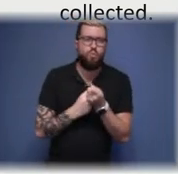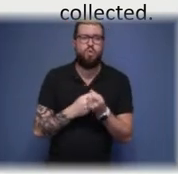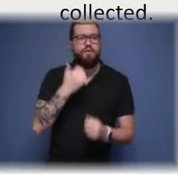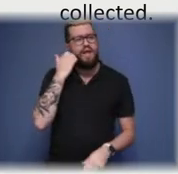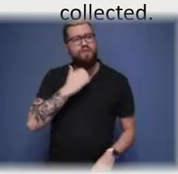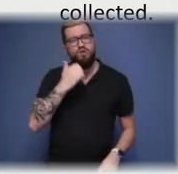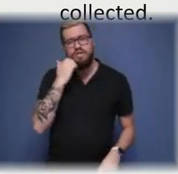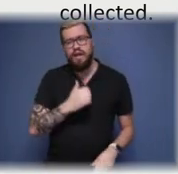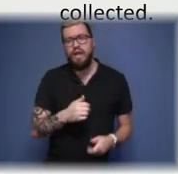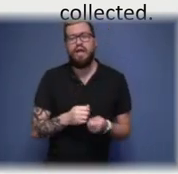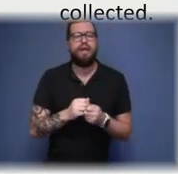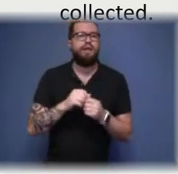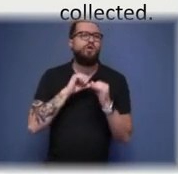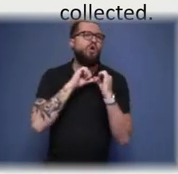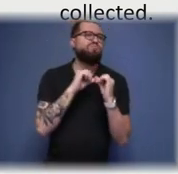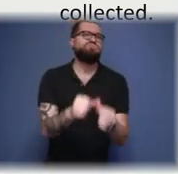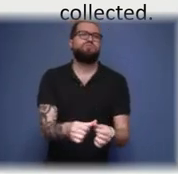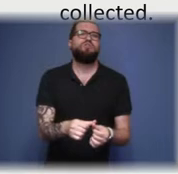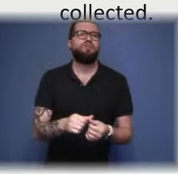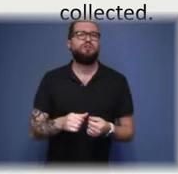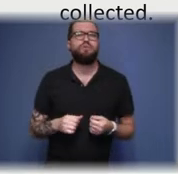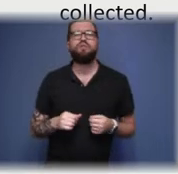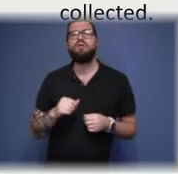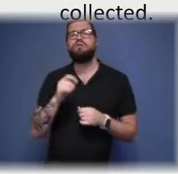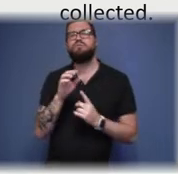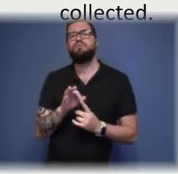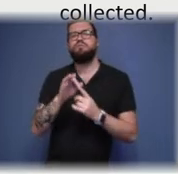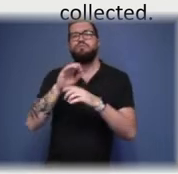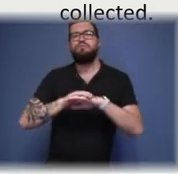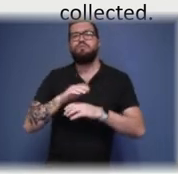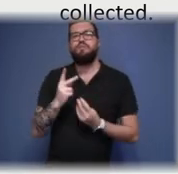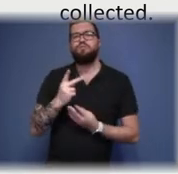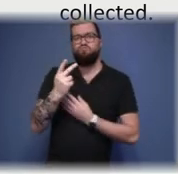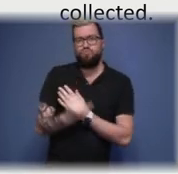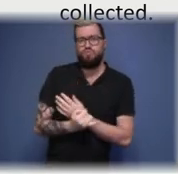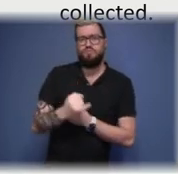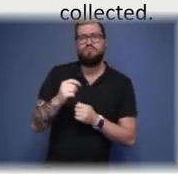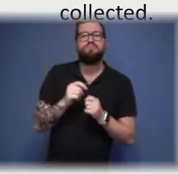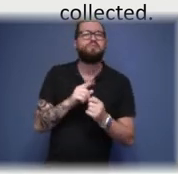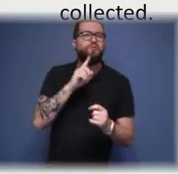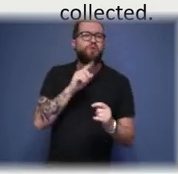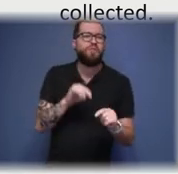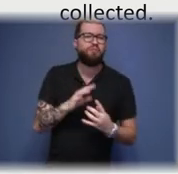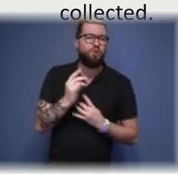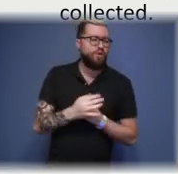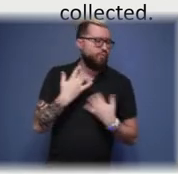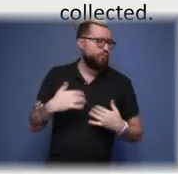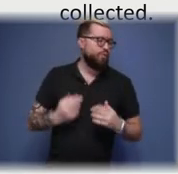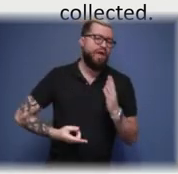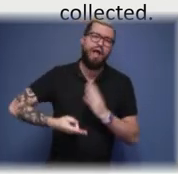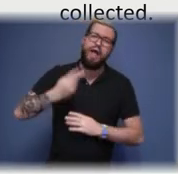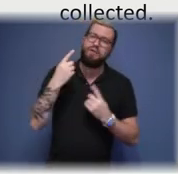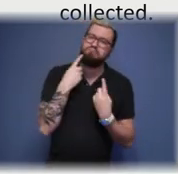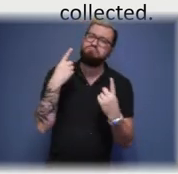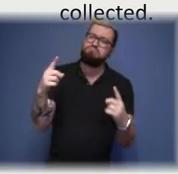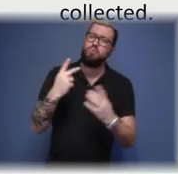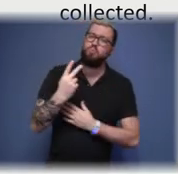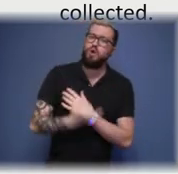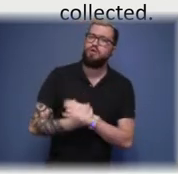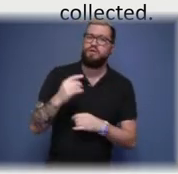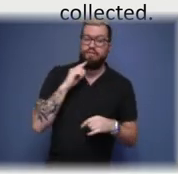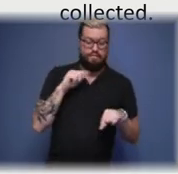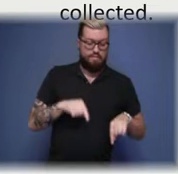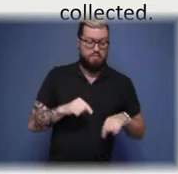day, ongoingly, and especially on this particular project, which we believe is one of the most highly successful projects, not just in